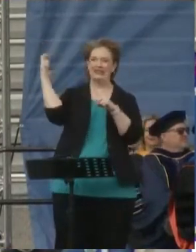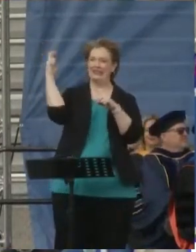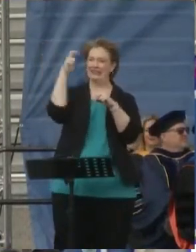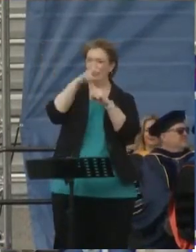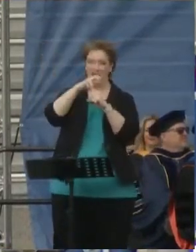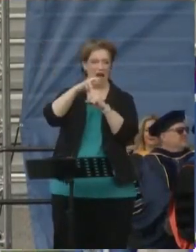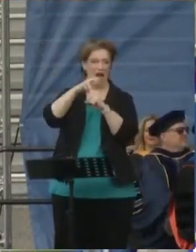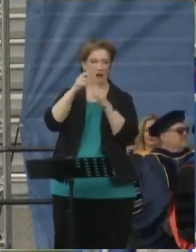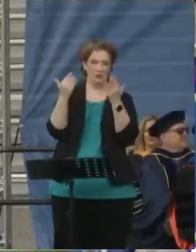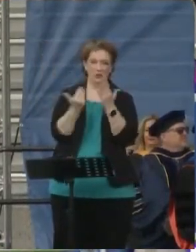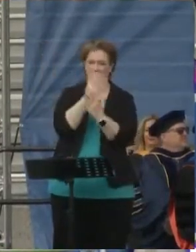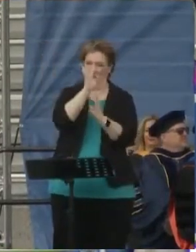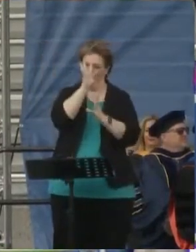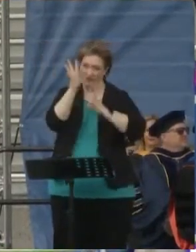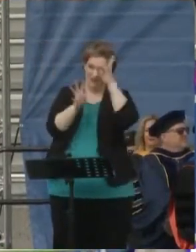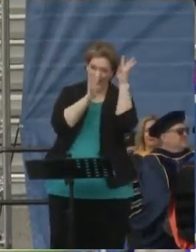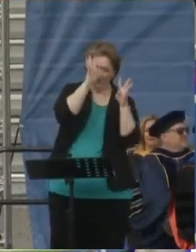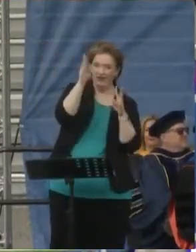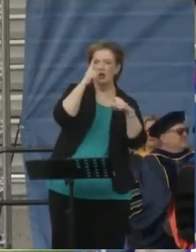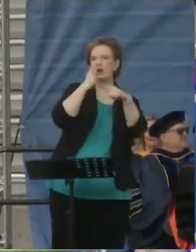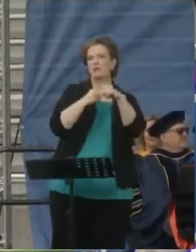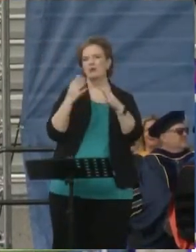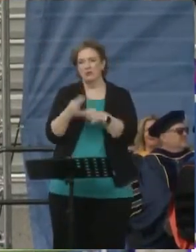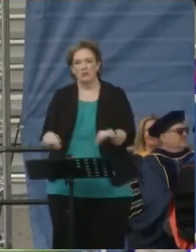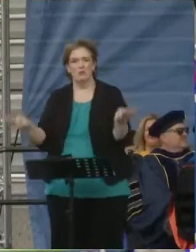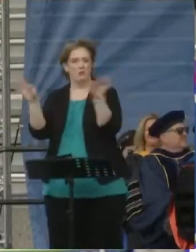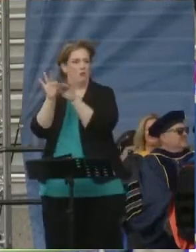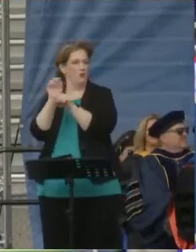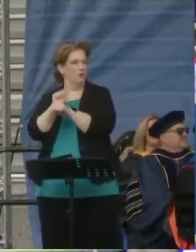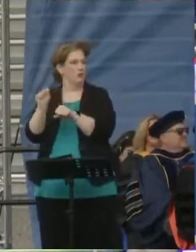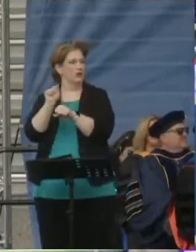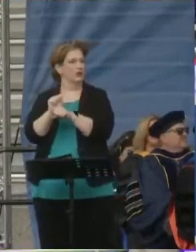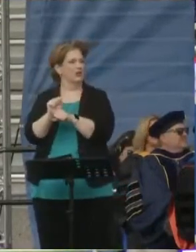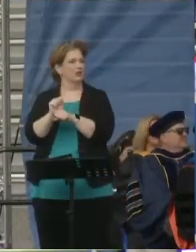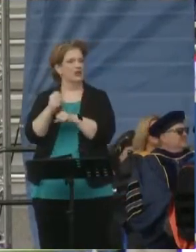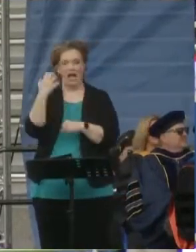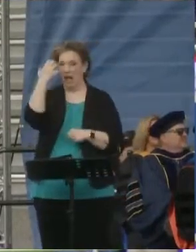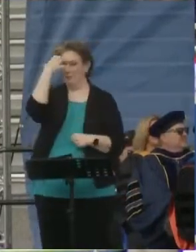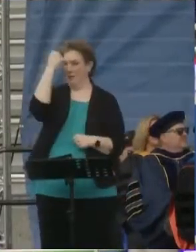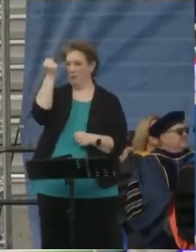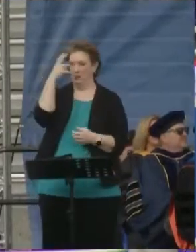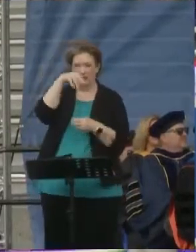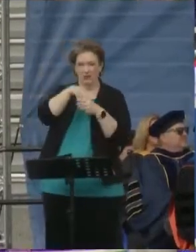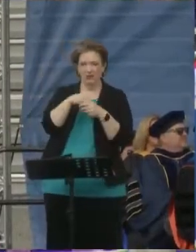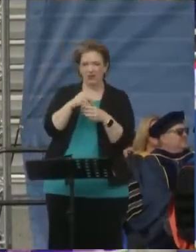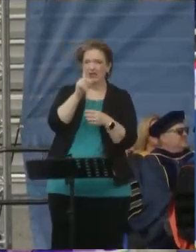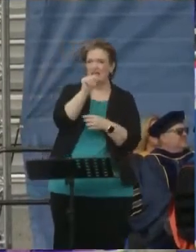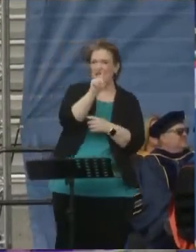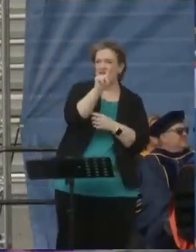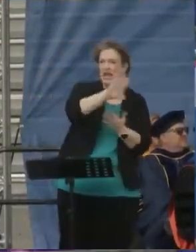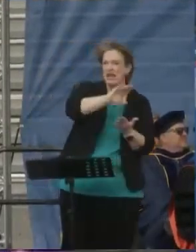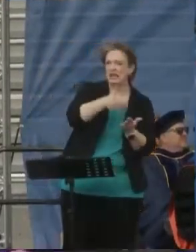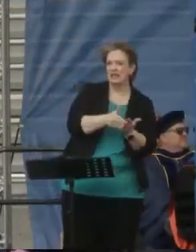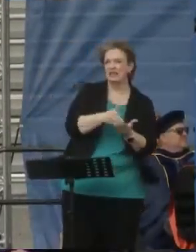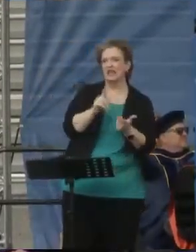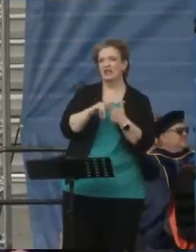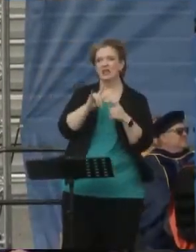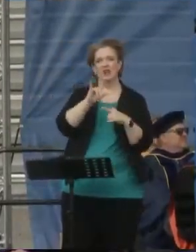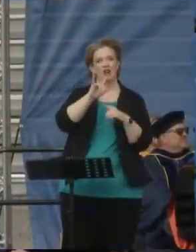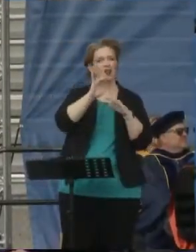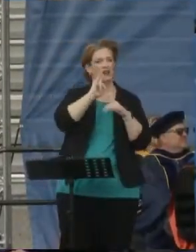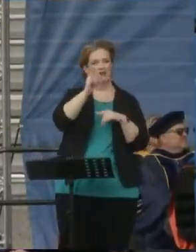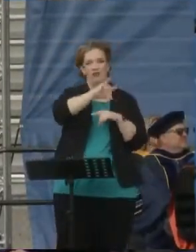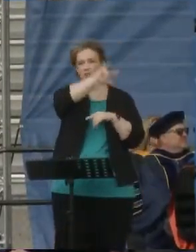and it is important work too. Memory is in everything from automotive systems to data centers, drones,